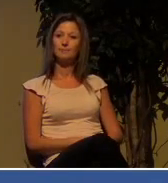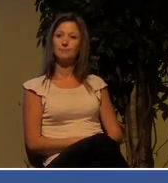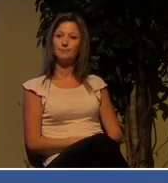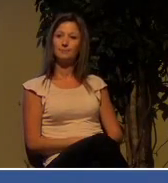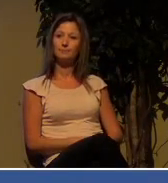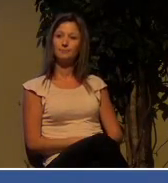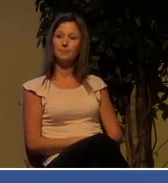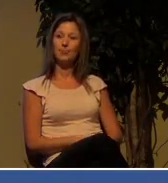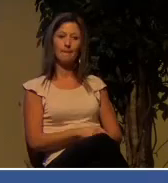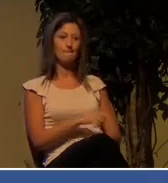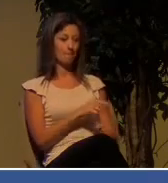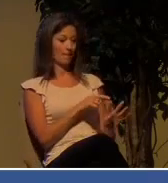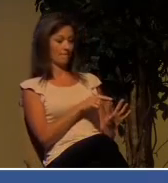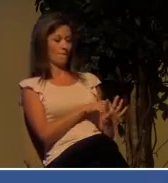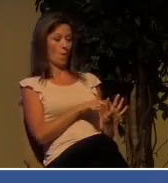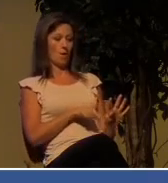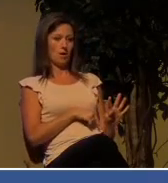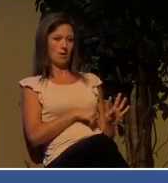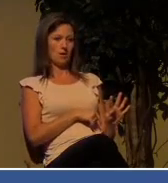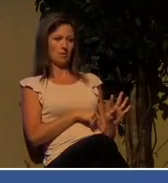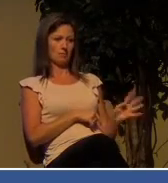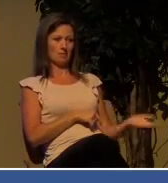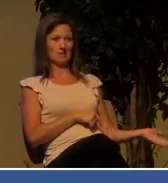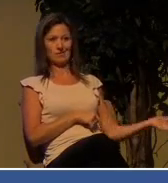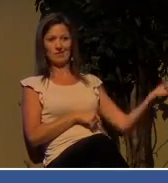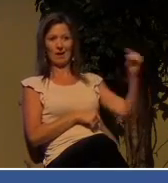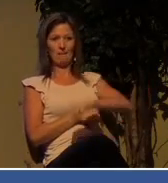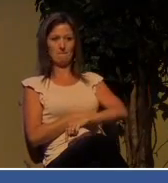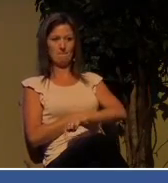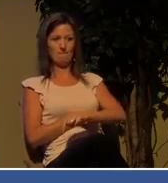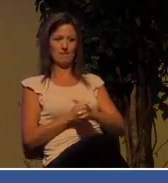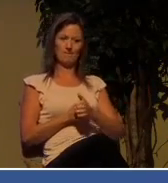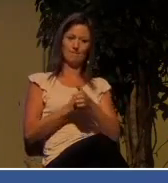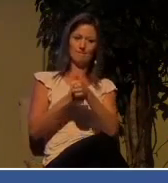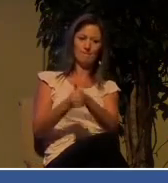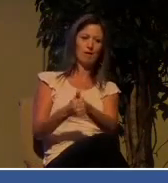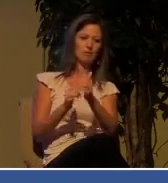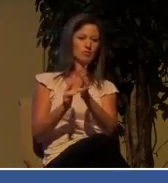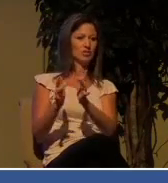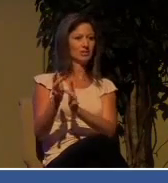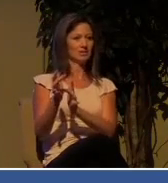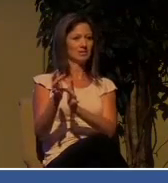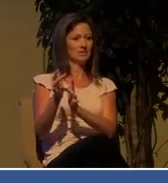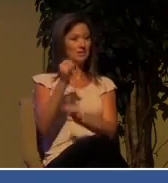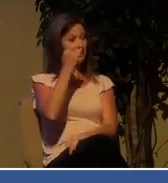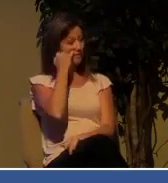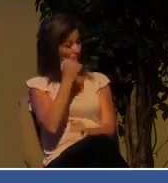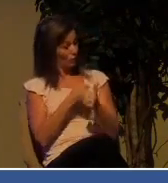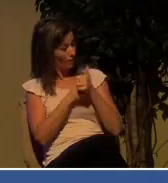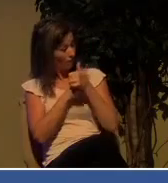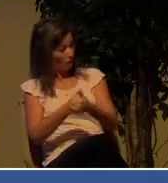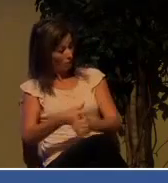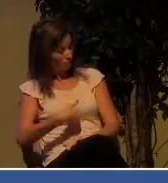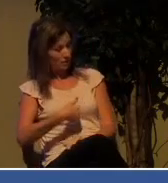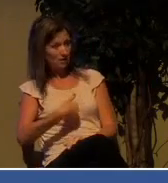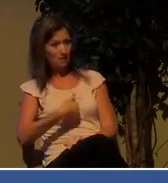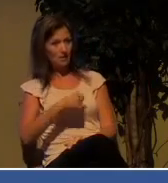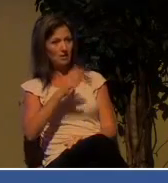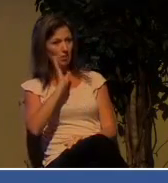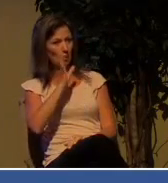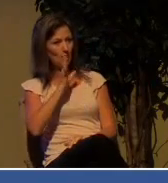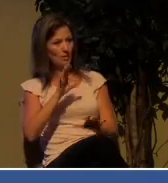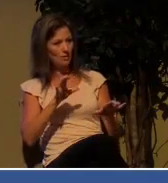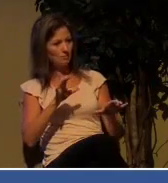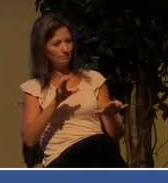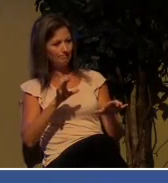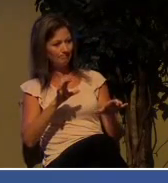These men followed Jesus because he had done something for them too. If you follow me, I'm going to do something for